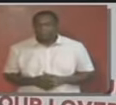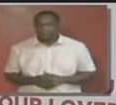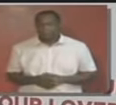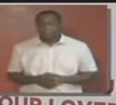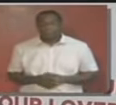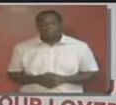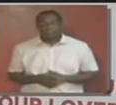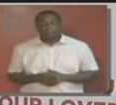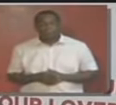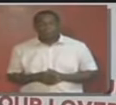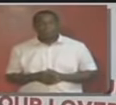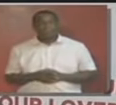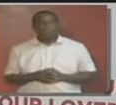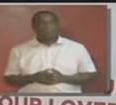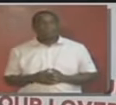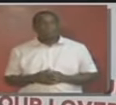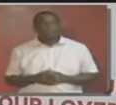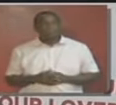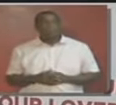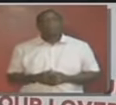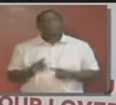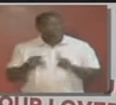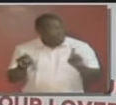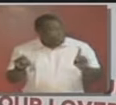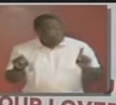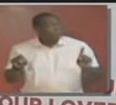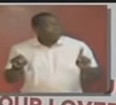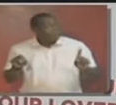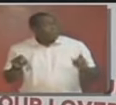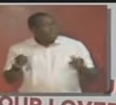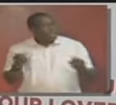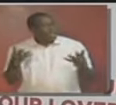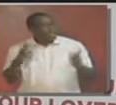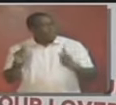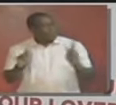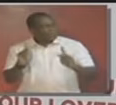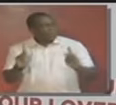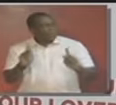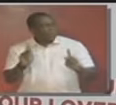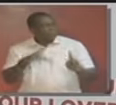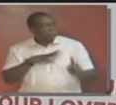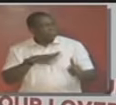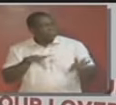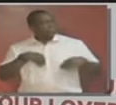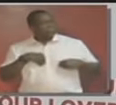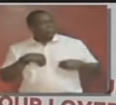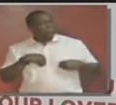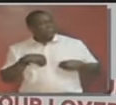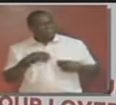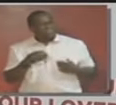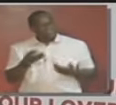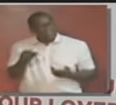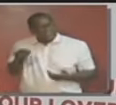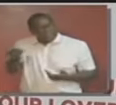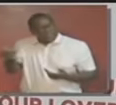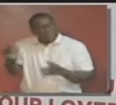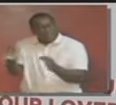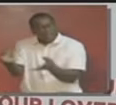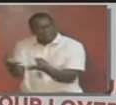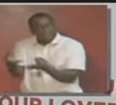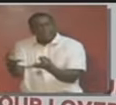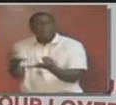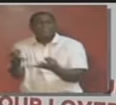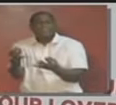of cooperation when it comes to persons being swabbed as contacts. We've only had a few households